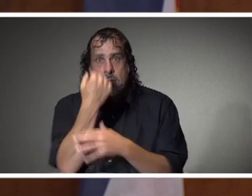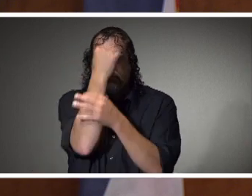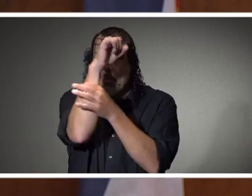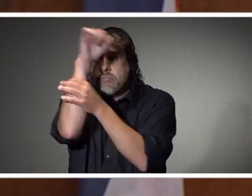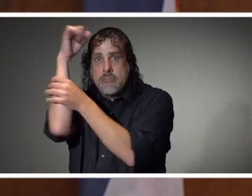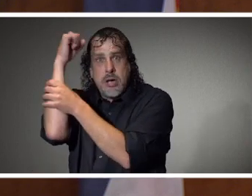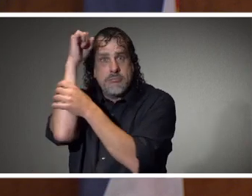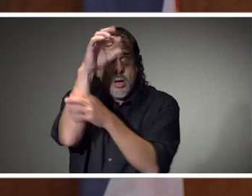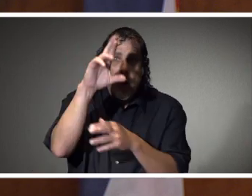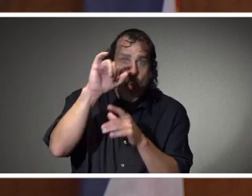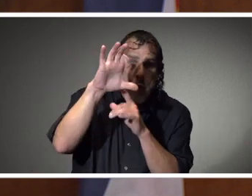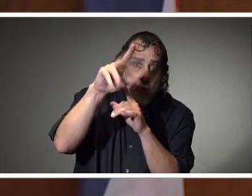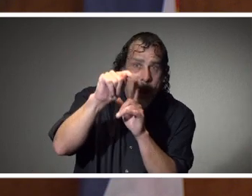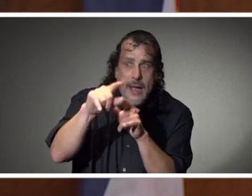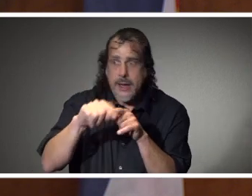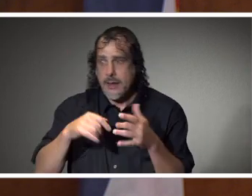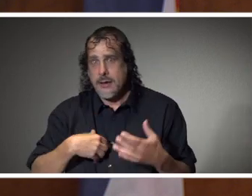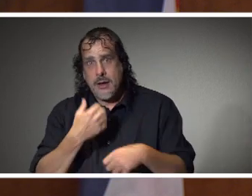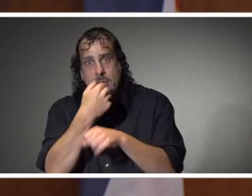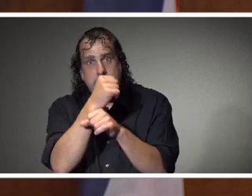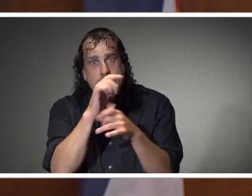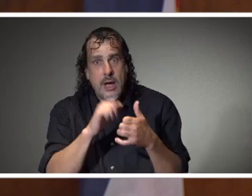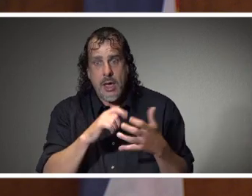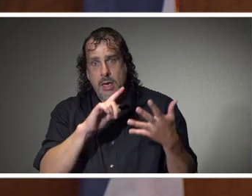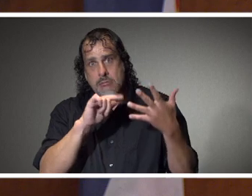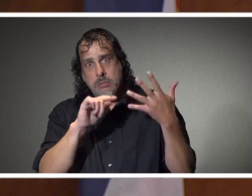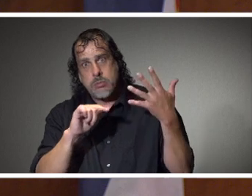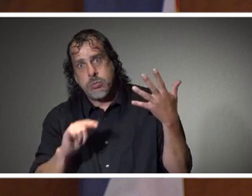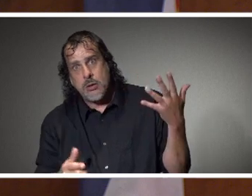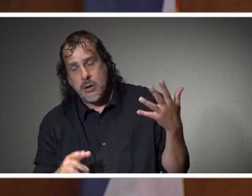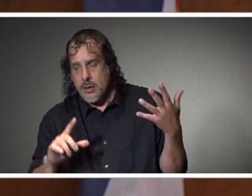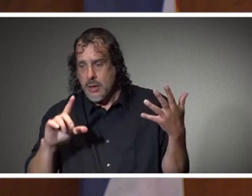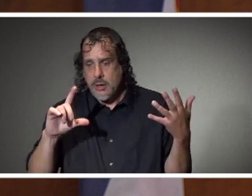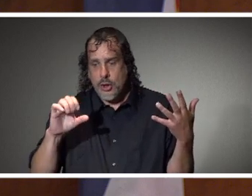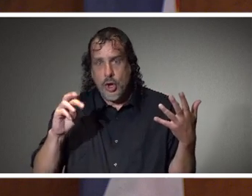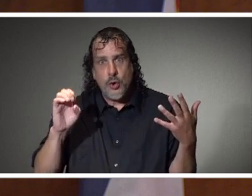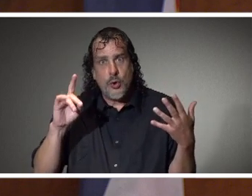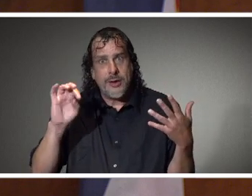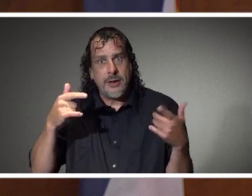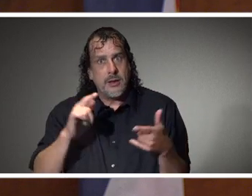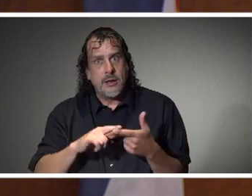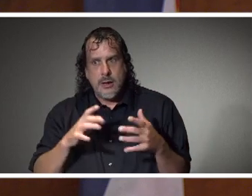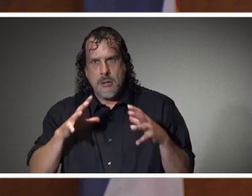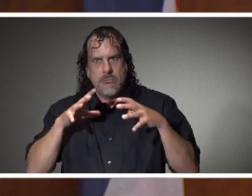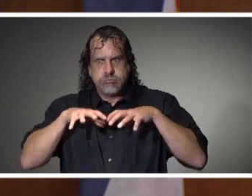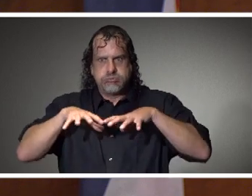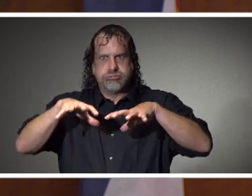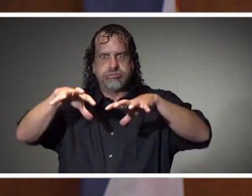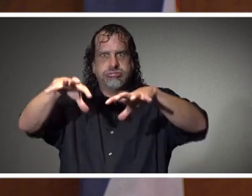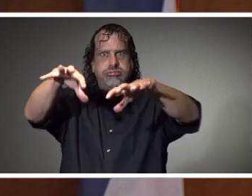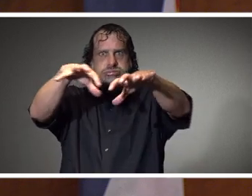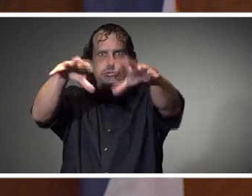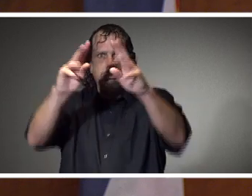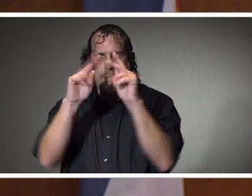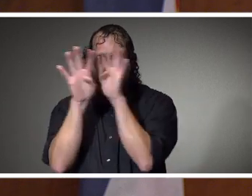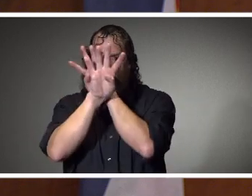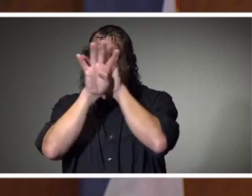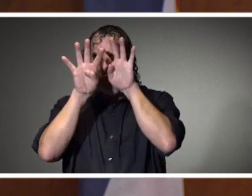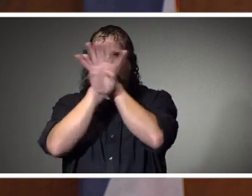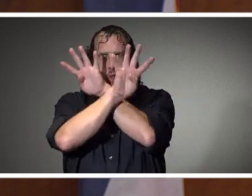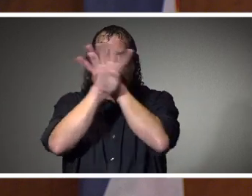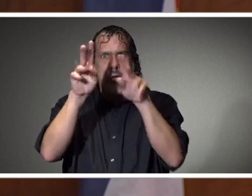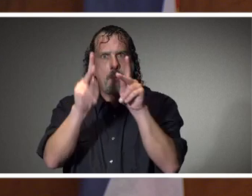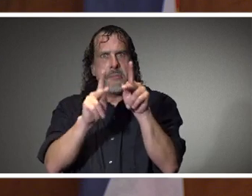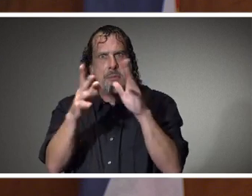right to protest their government. And in many instances, these were very large crowds in very close contact with one